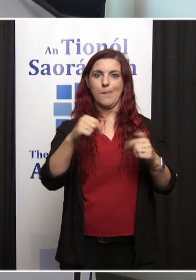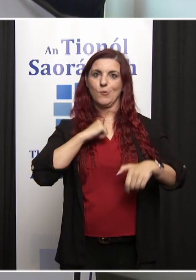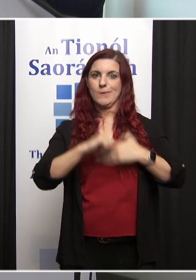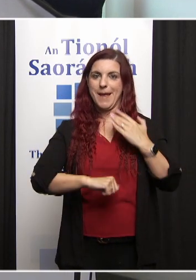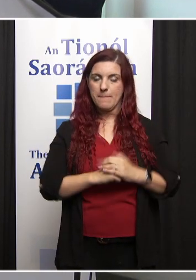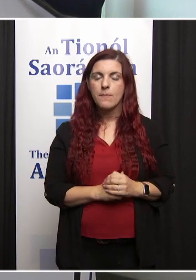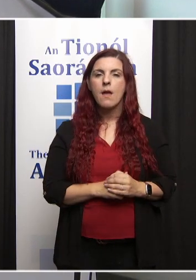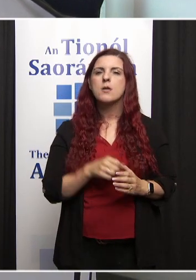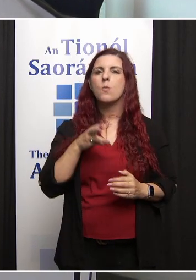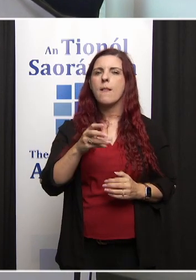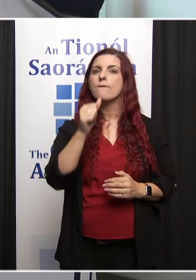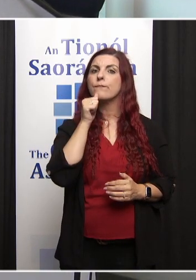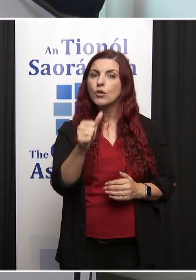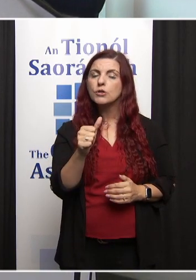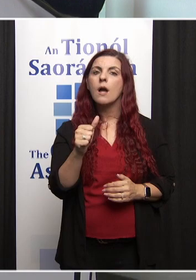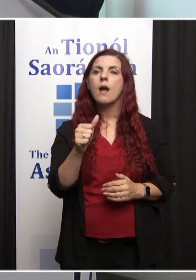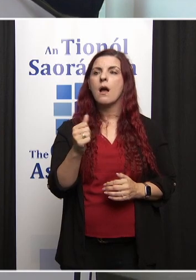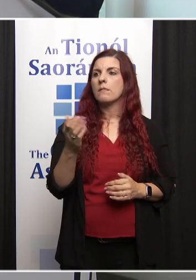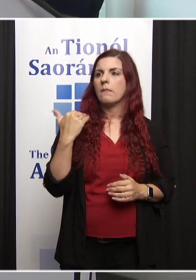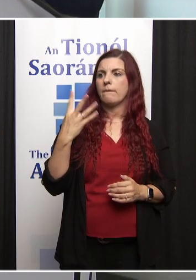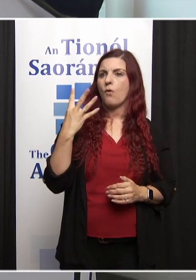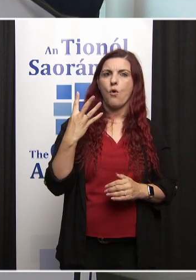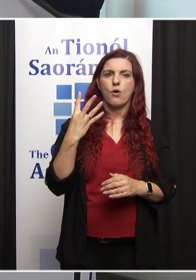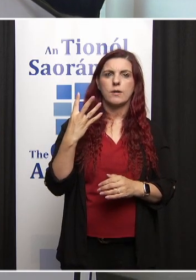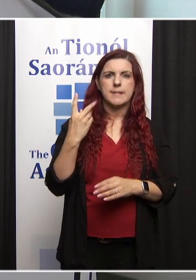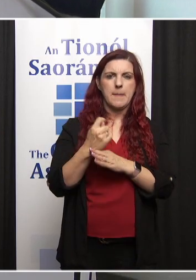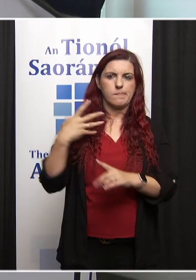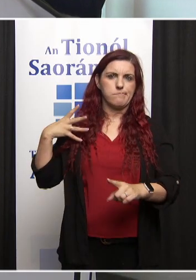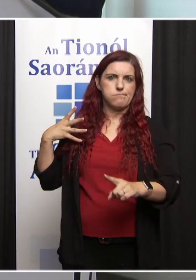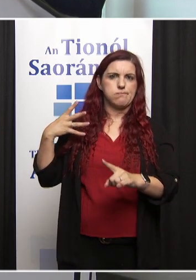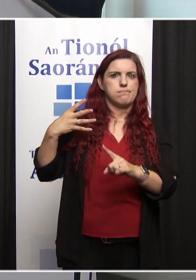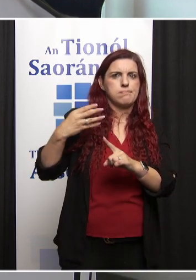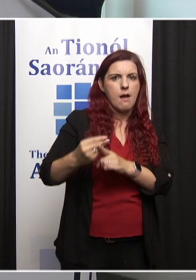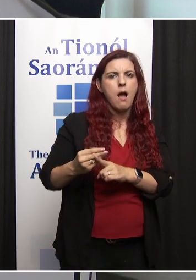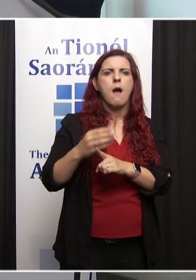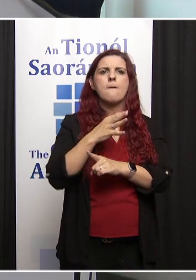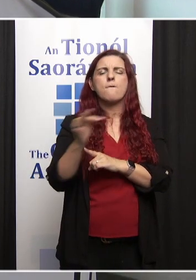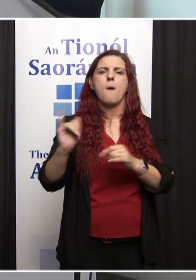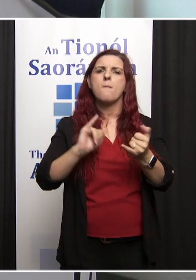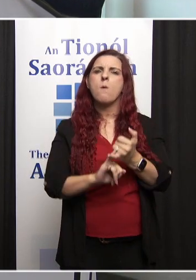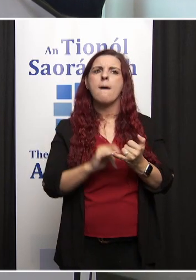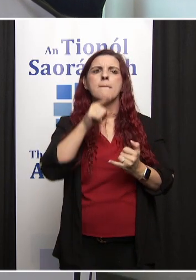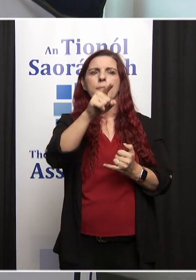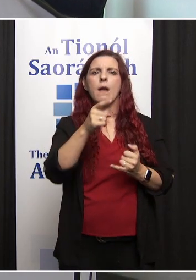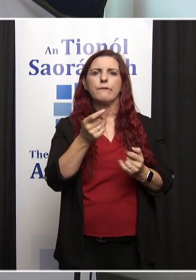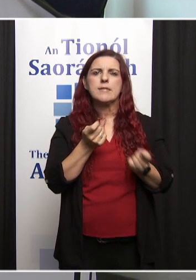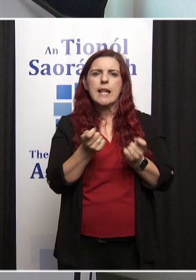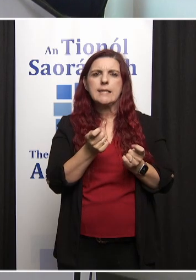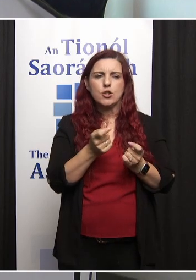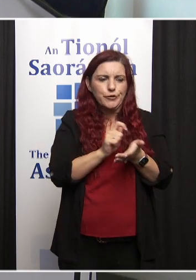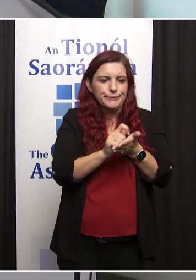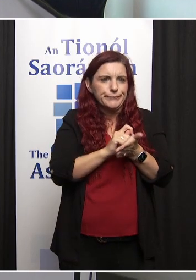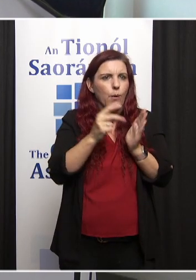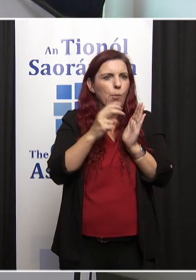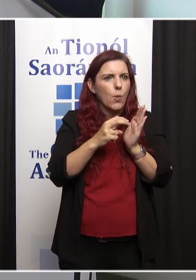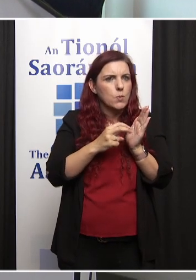some feedback from predominantly driven from the facilitators and notes that were very